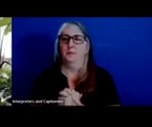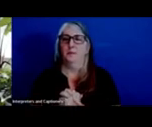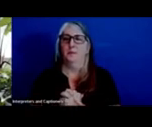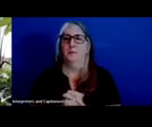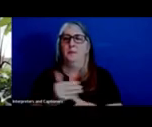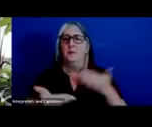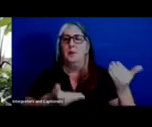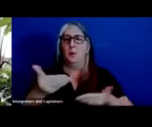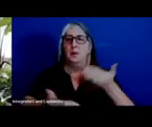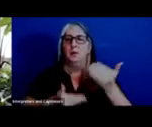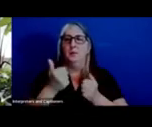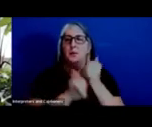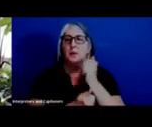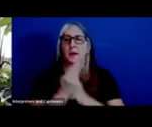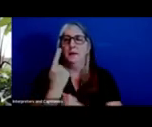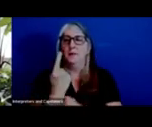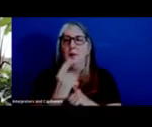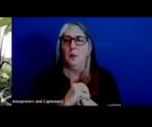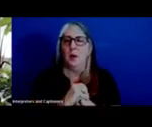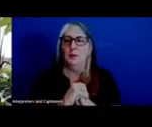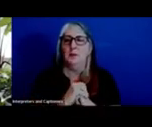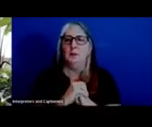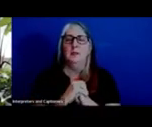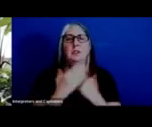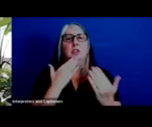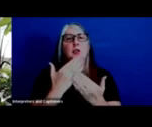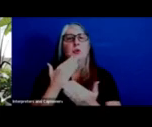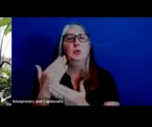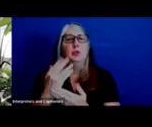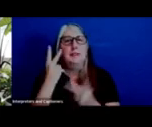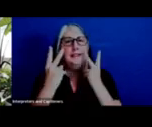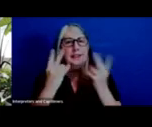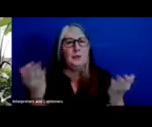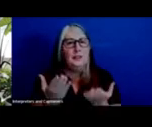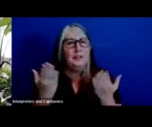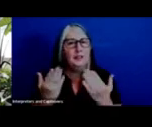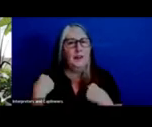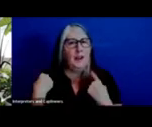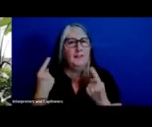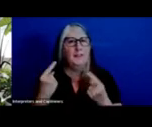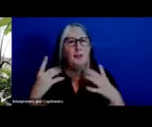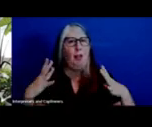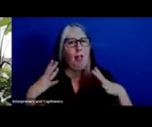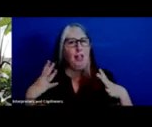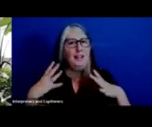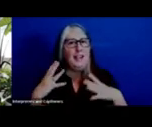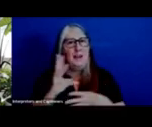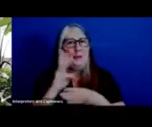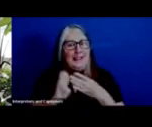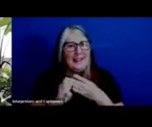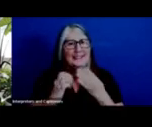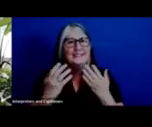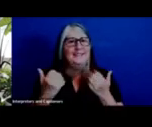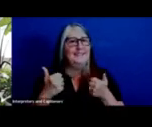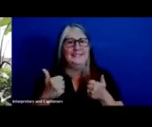Welcome to everyone. It is good to see you here after a holiday weekend. We are pleased that you've